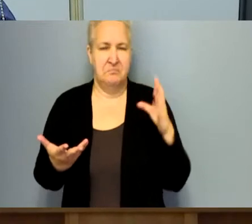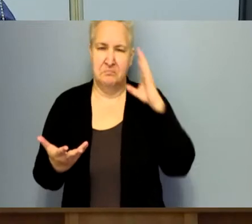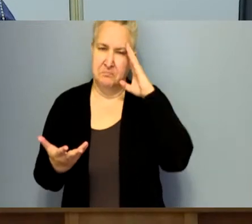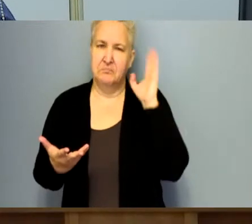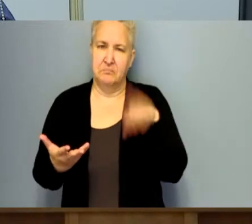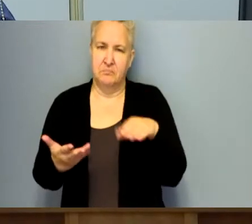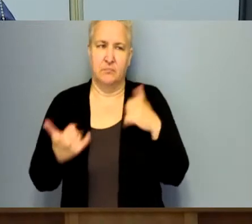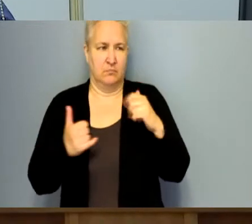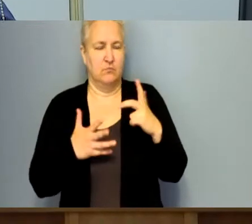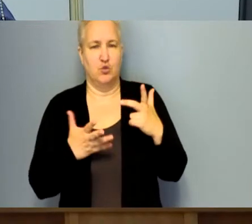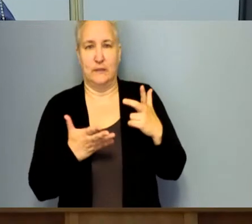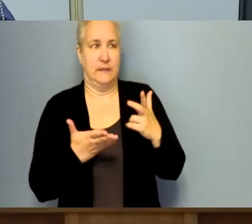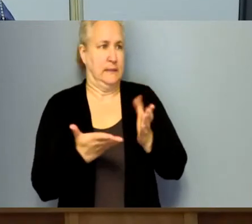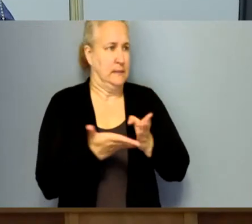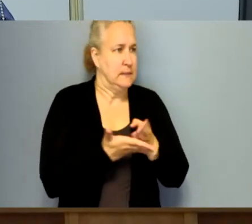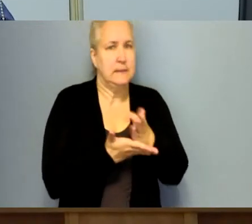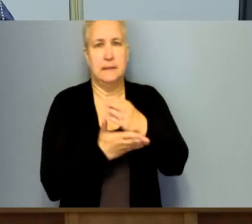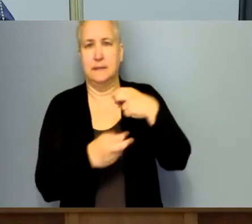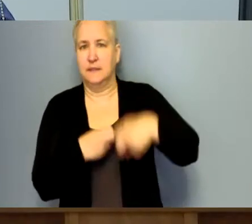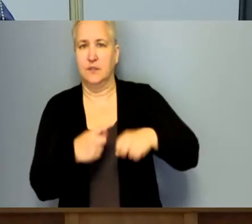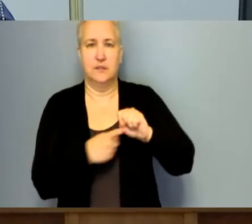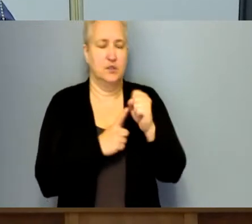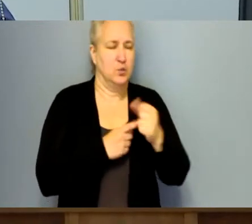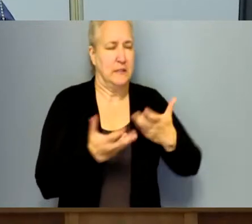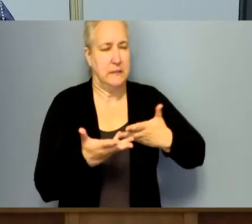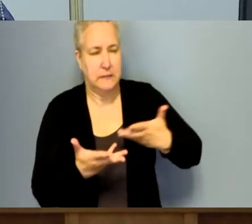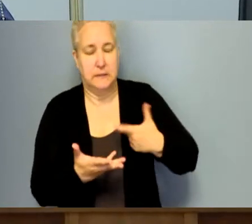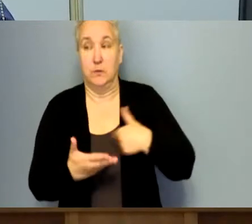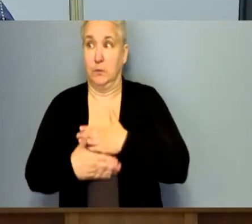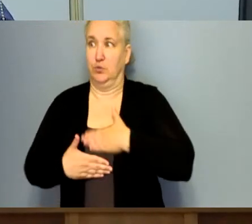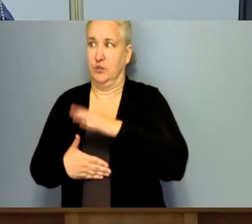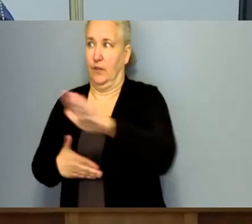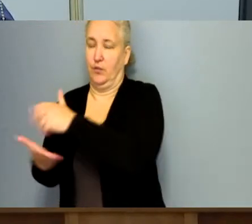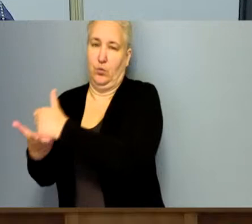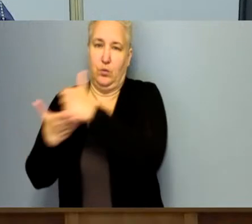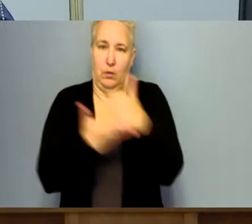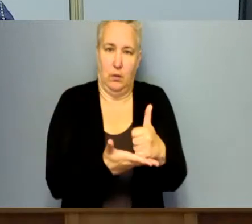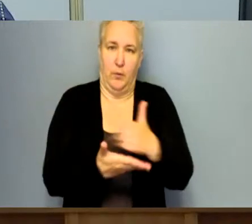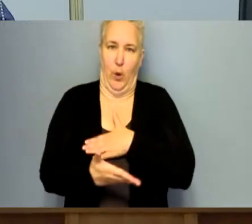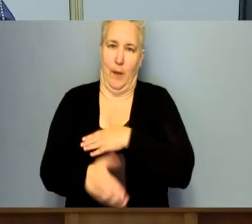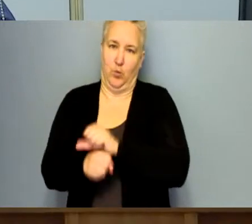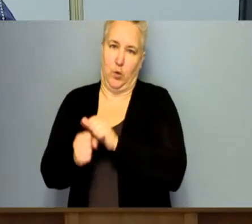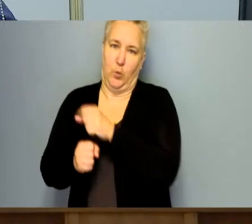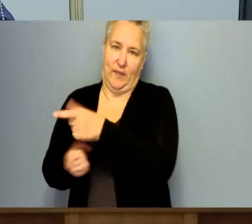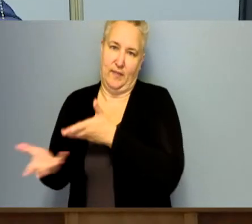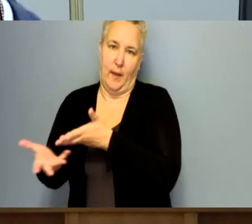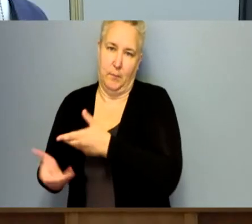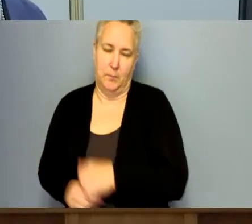trying to negotiate a very difficult situation. So we appreciate their help and are glad to be working with them.